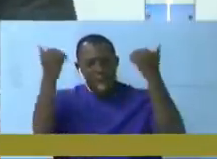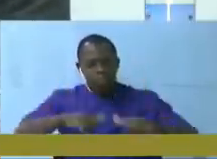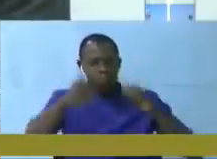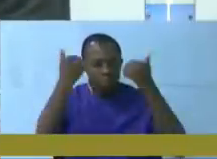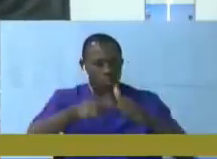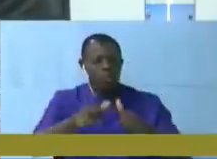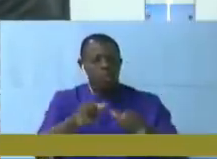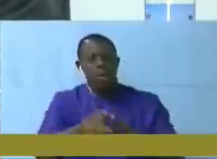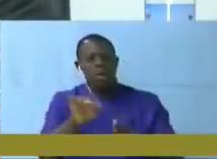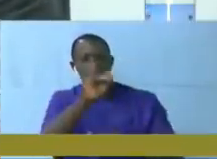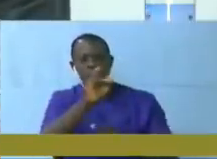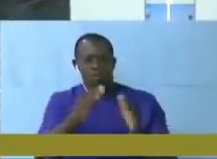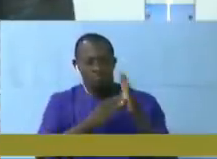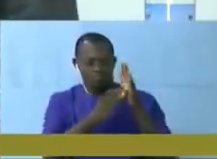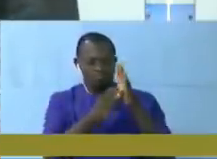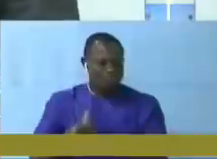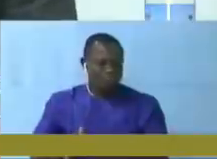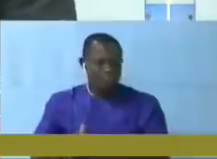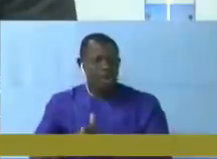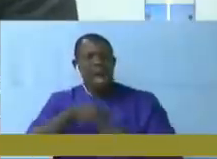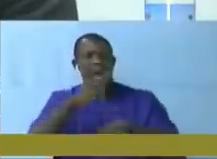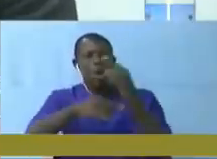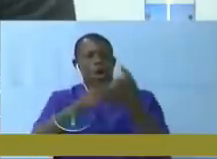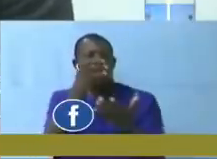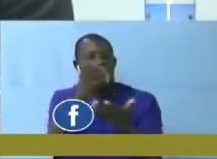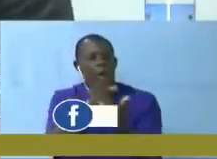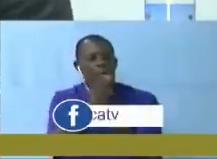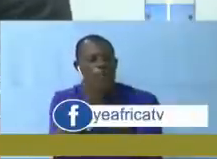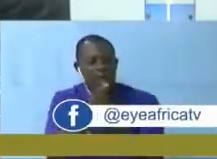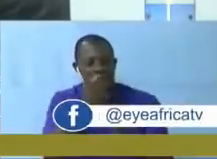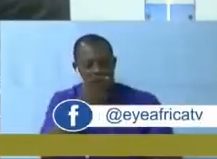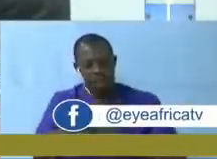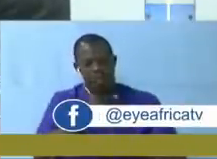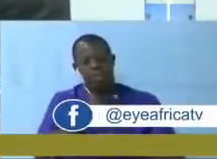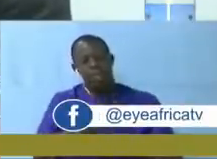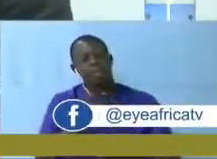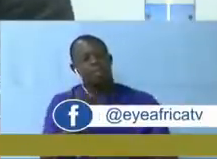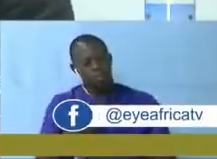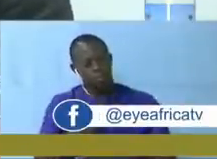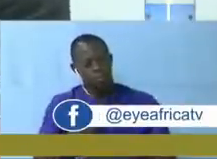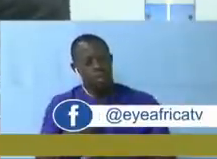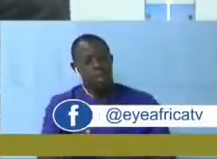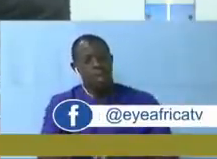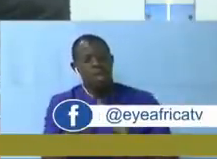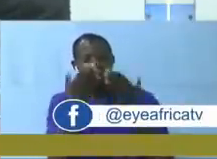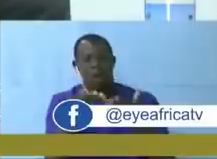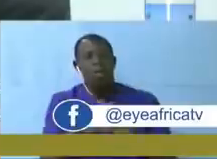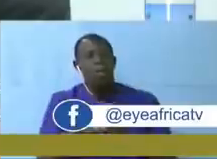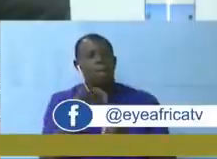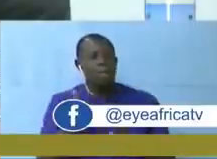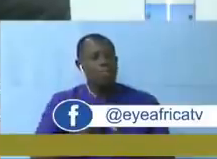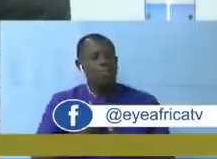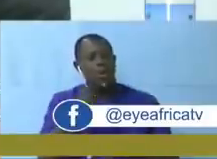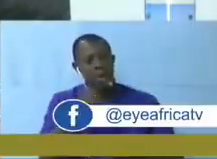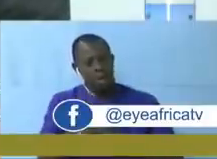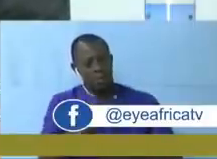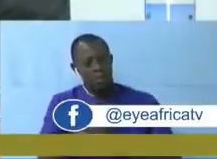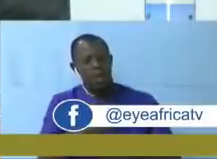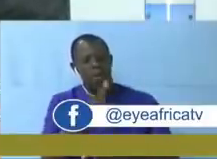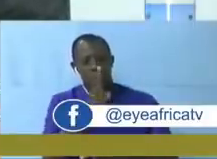which negated the total welfare of the Gambian people. The sovereign will